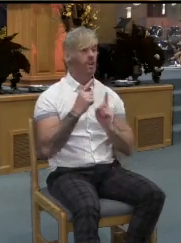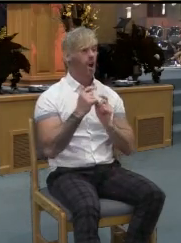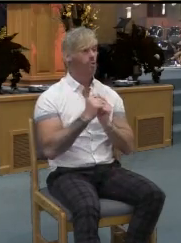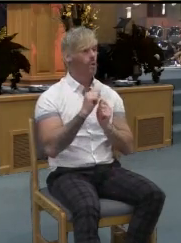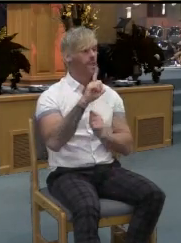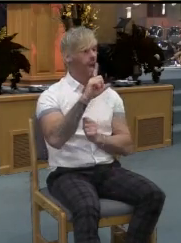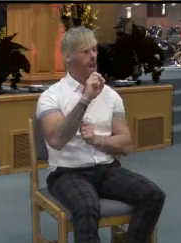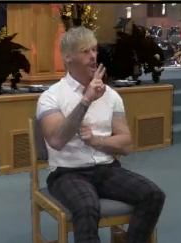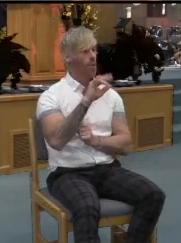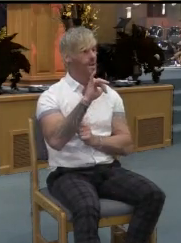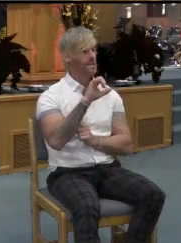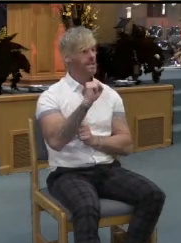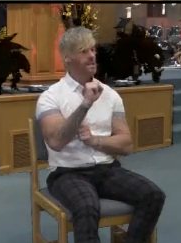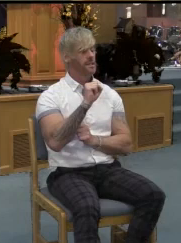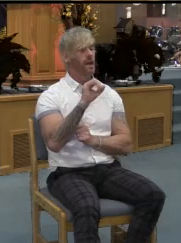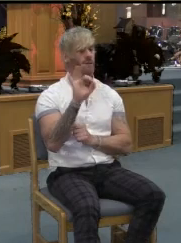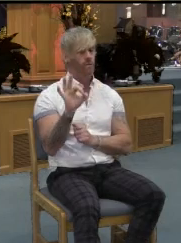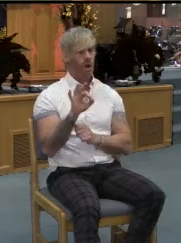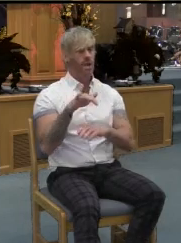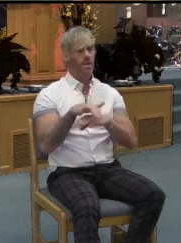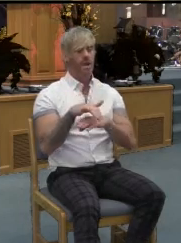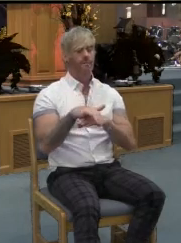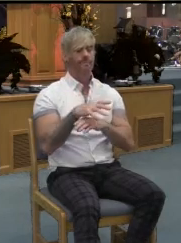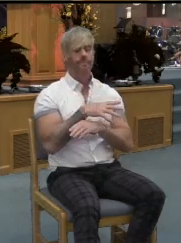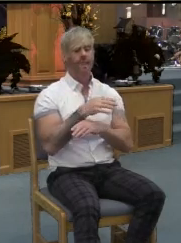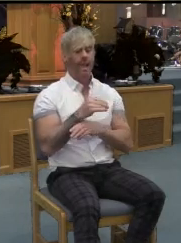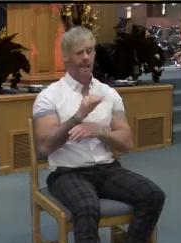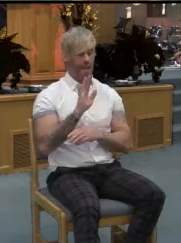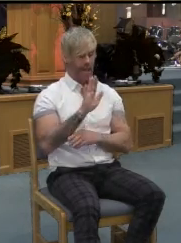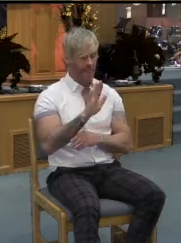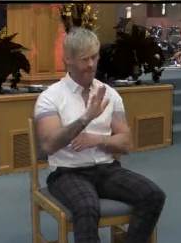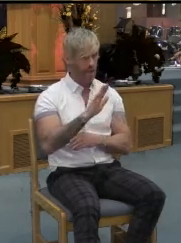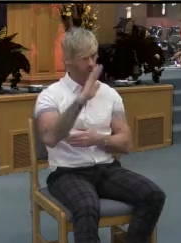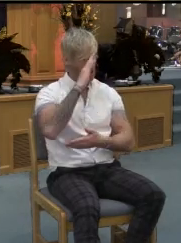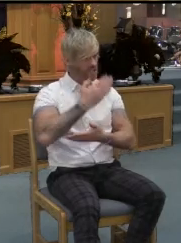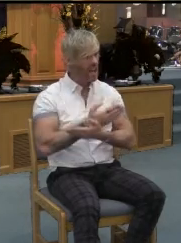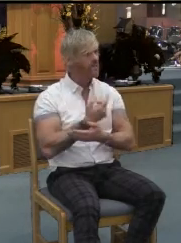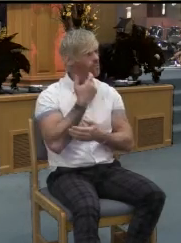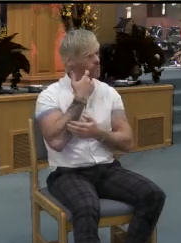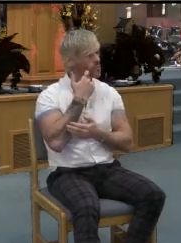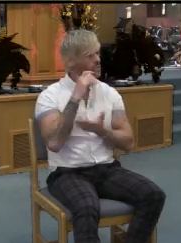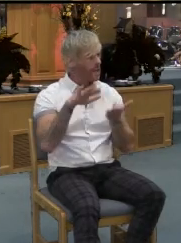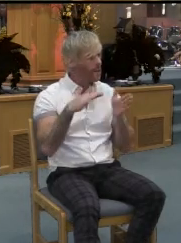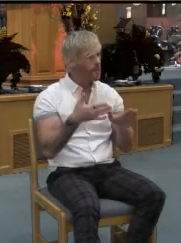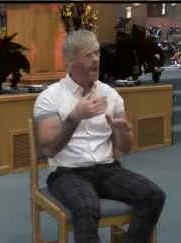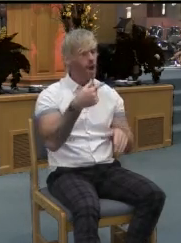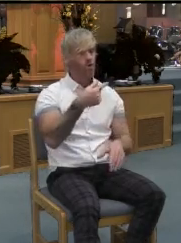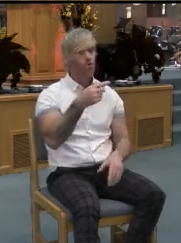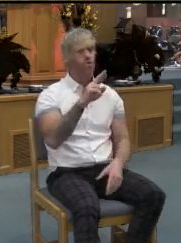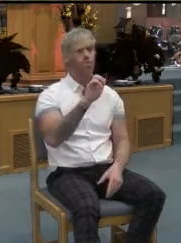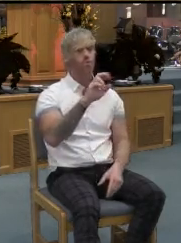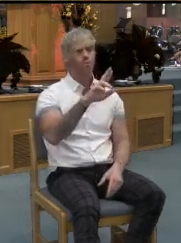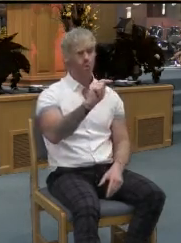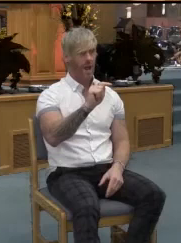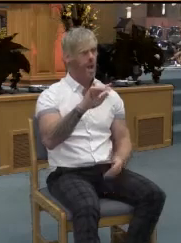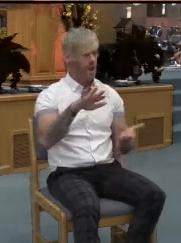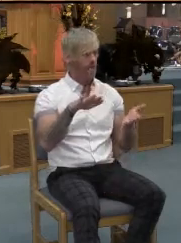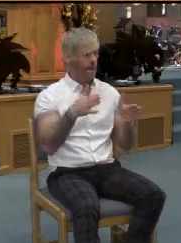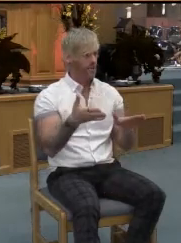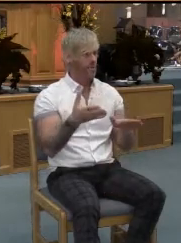Knowing, Lewis said at Brent's funeral, I know where he is. And David Johnson said something that really helped the